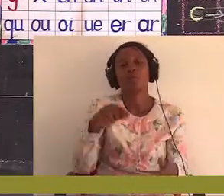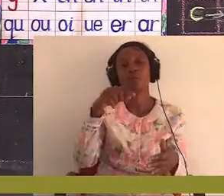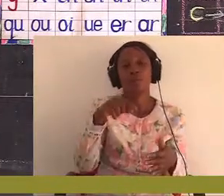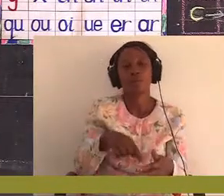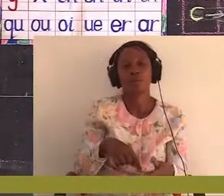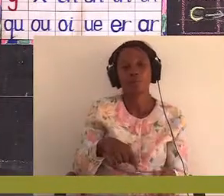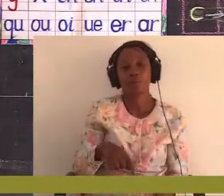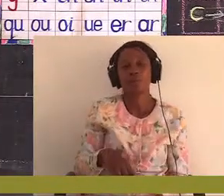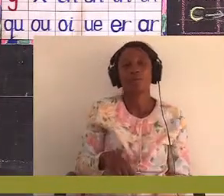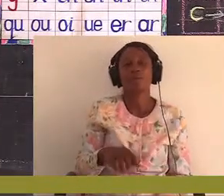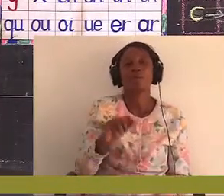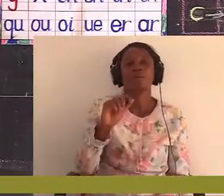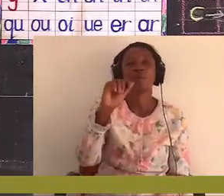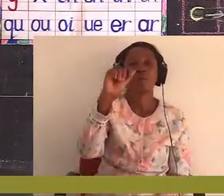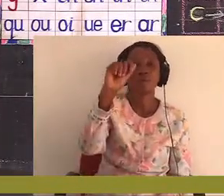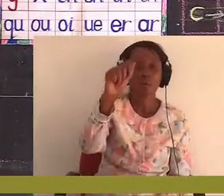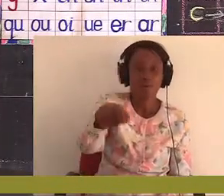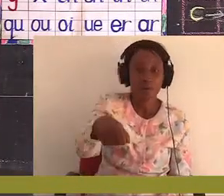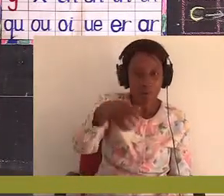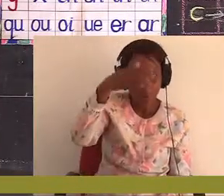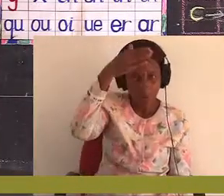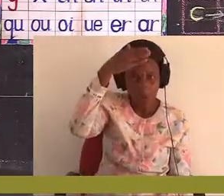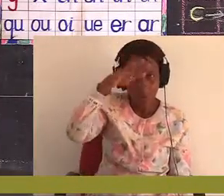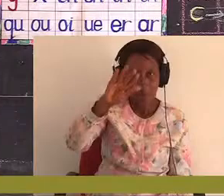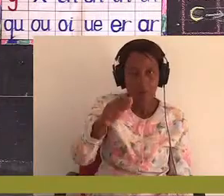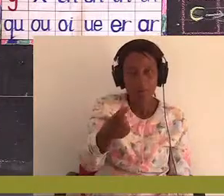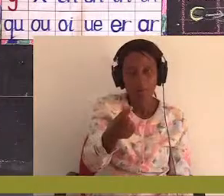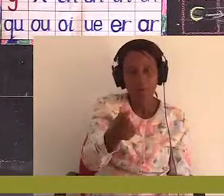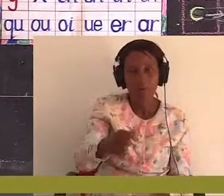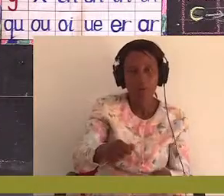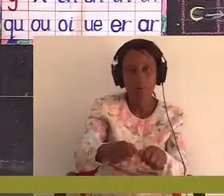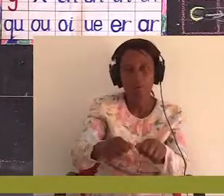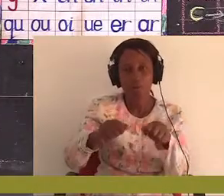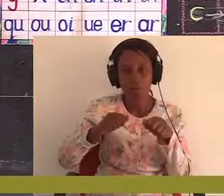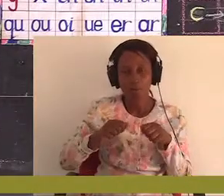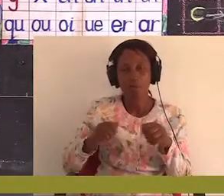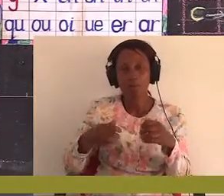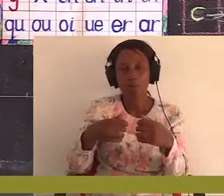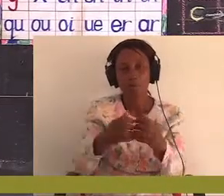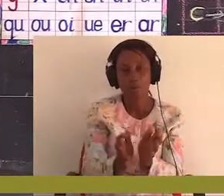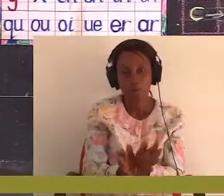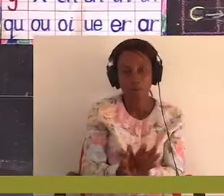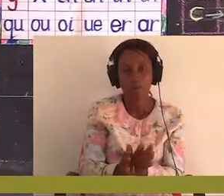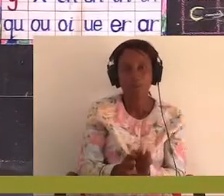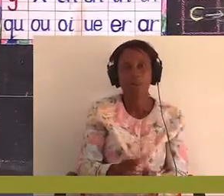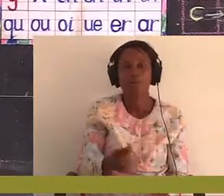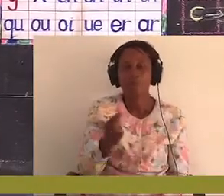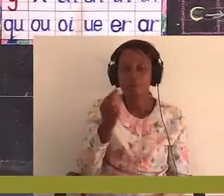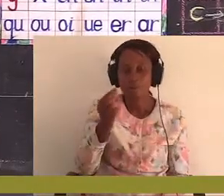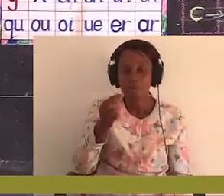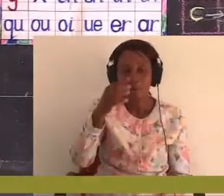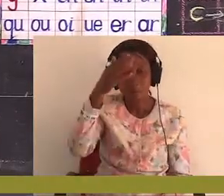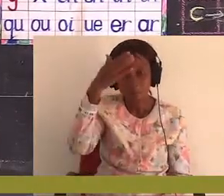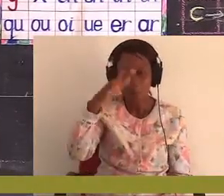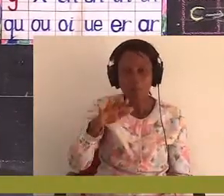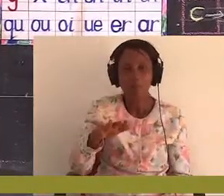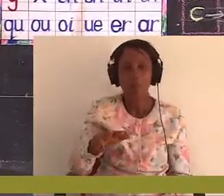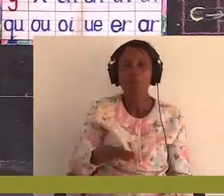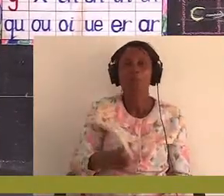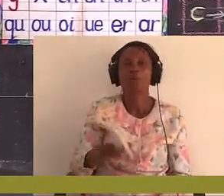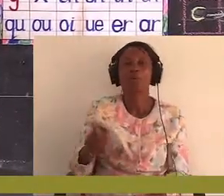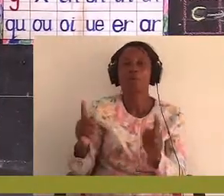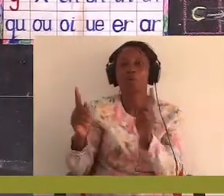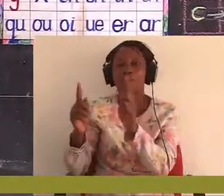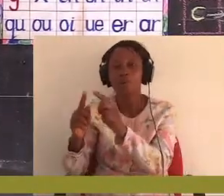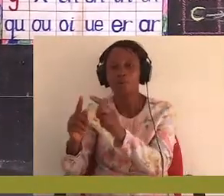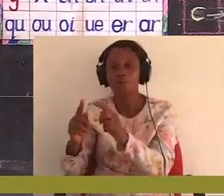In his new bedroom, the little boy can reach the light